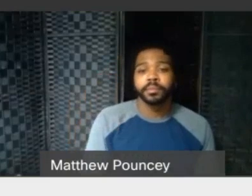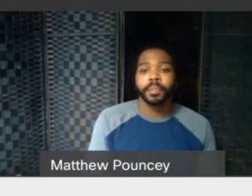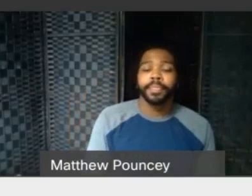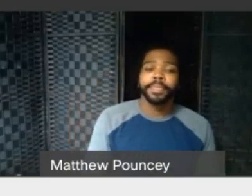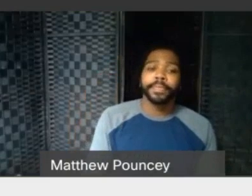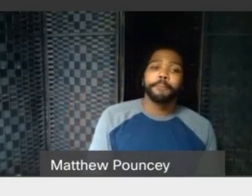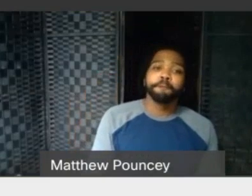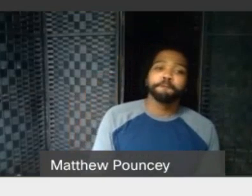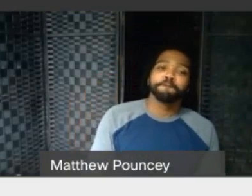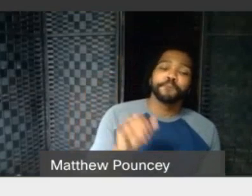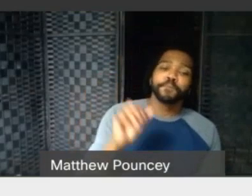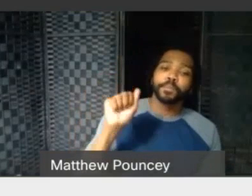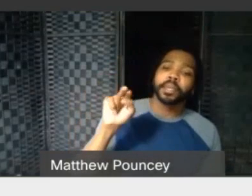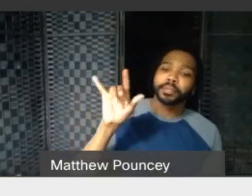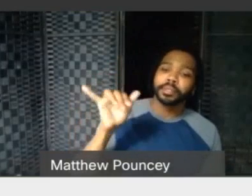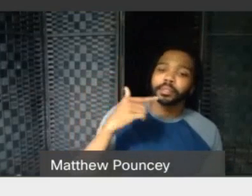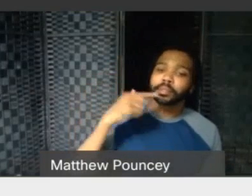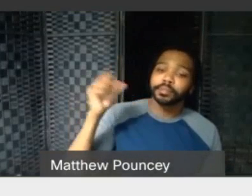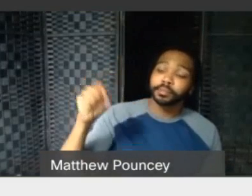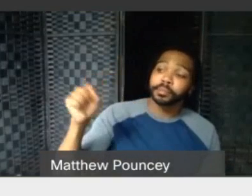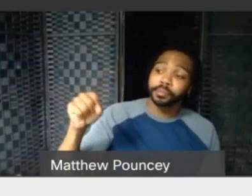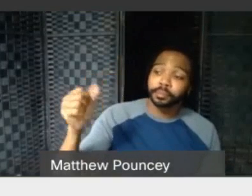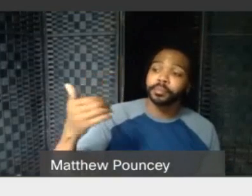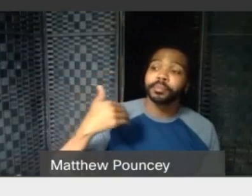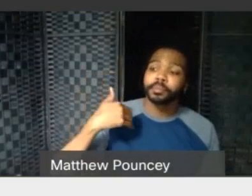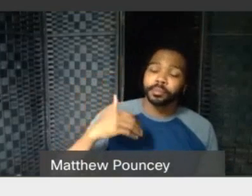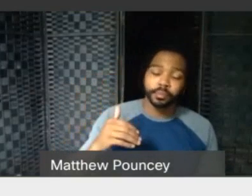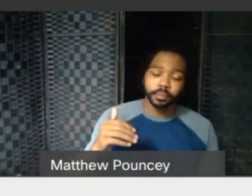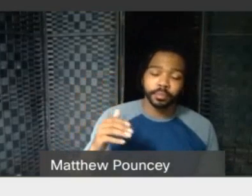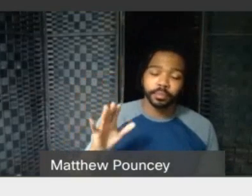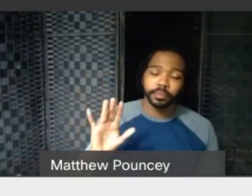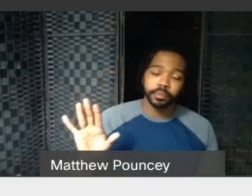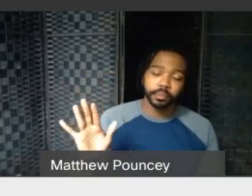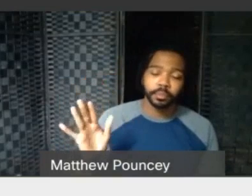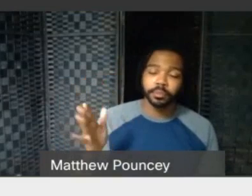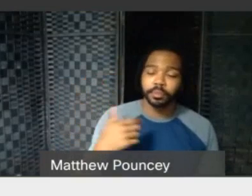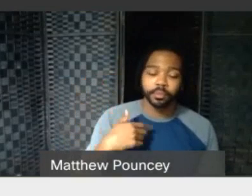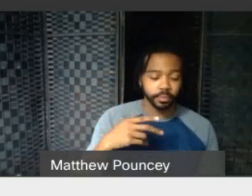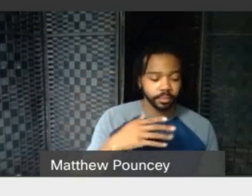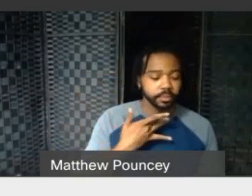Yes. I mean, there is update. Well, I shouldn't say anything